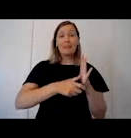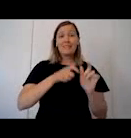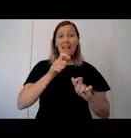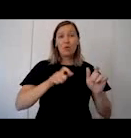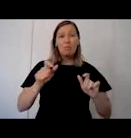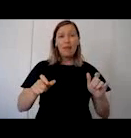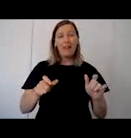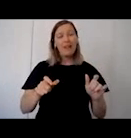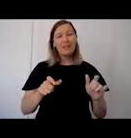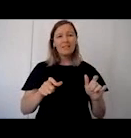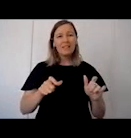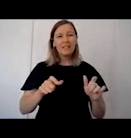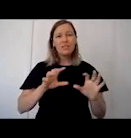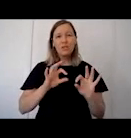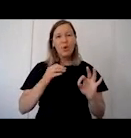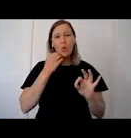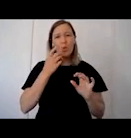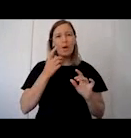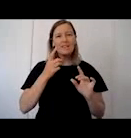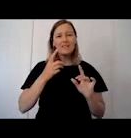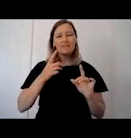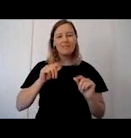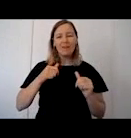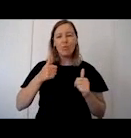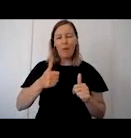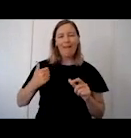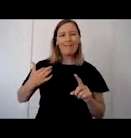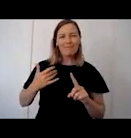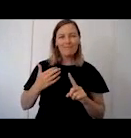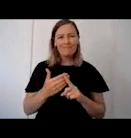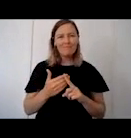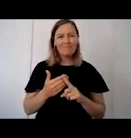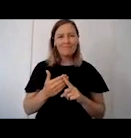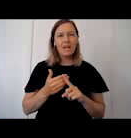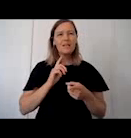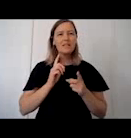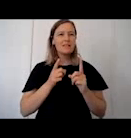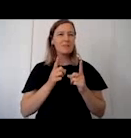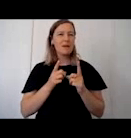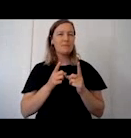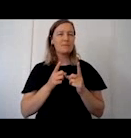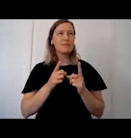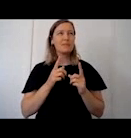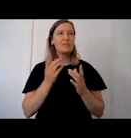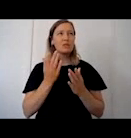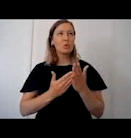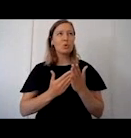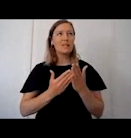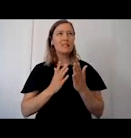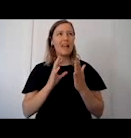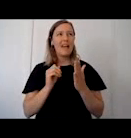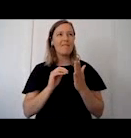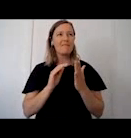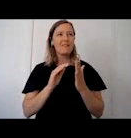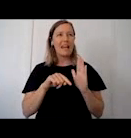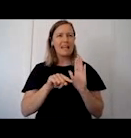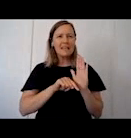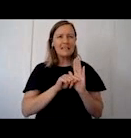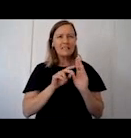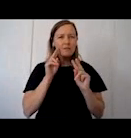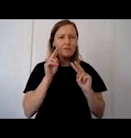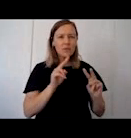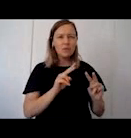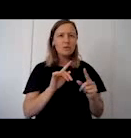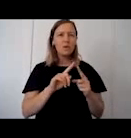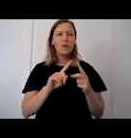just here, but across the board. Often the stories are framed very negatively, or we see stories